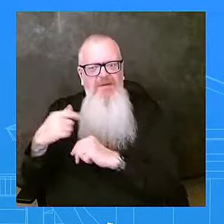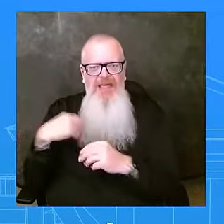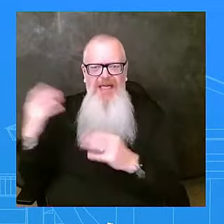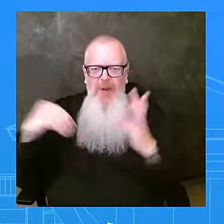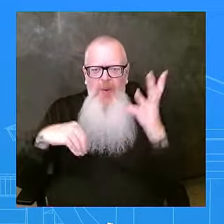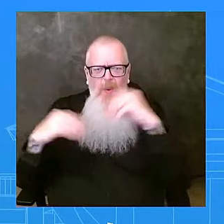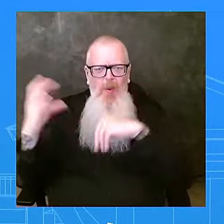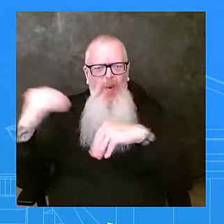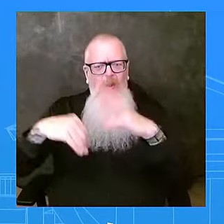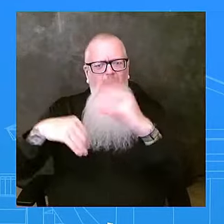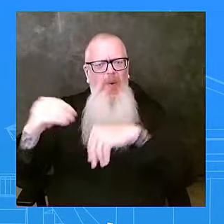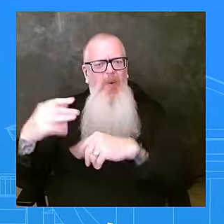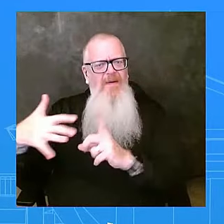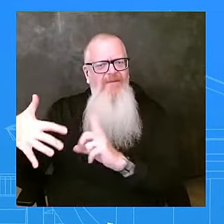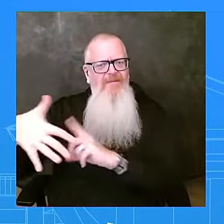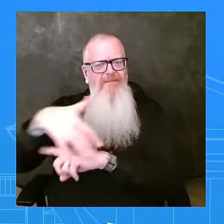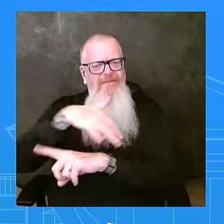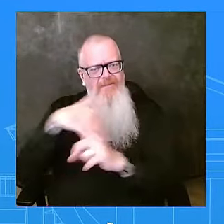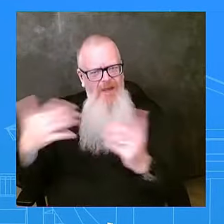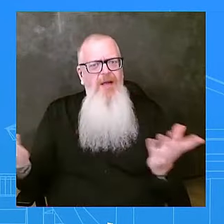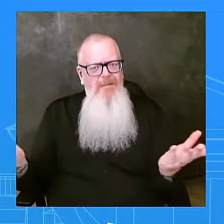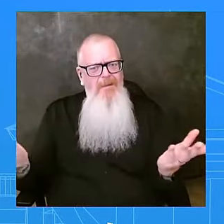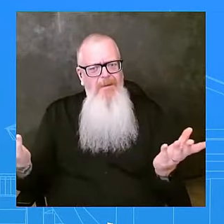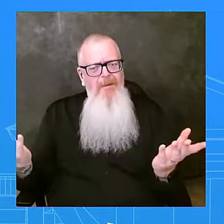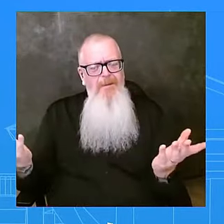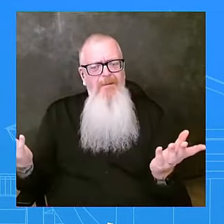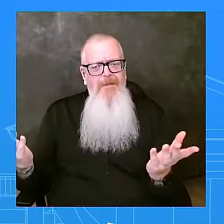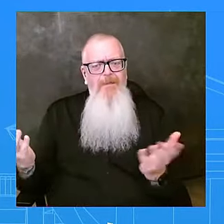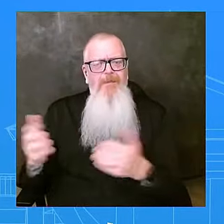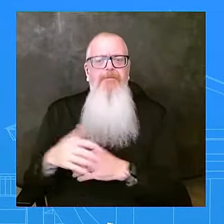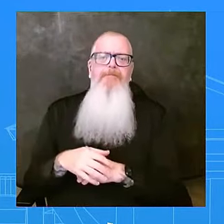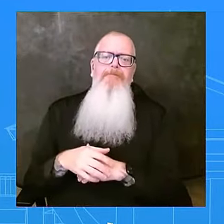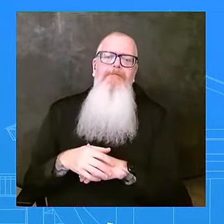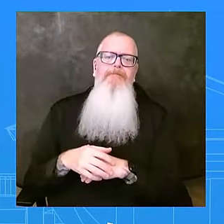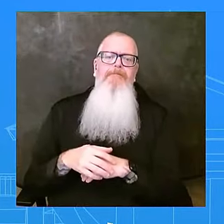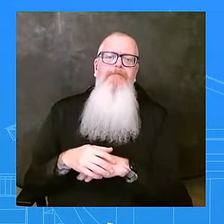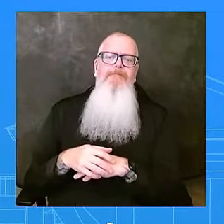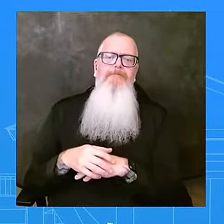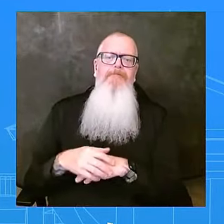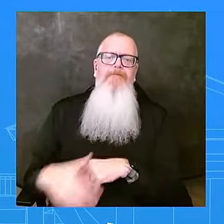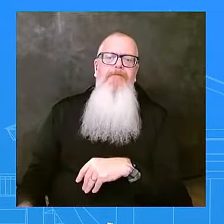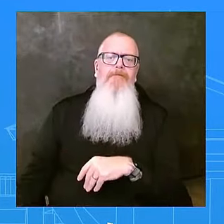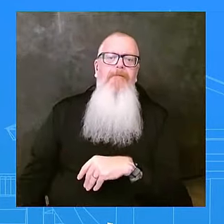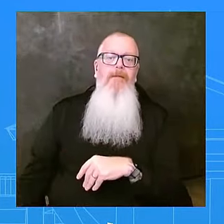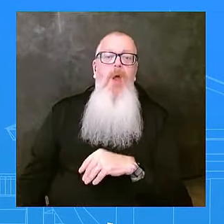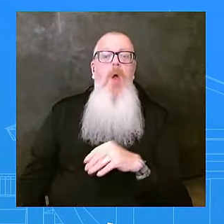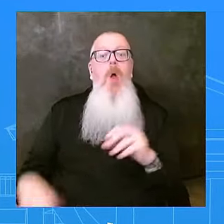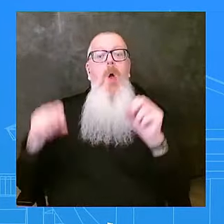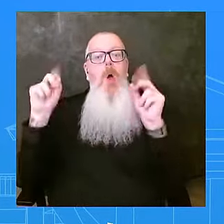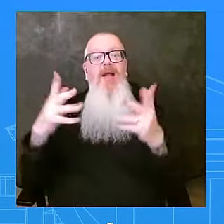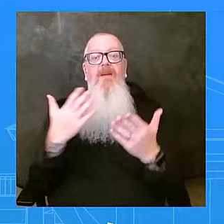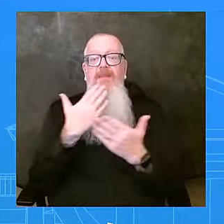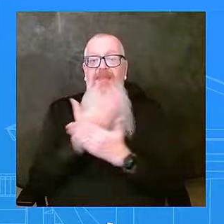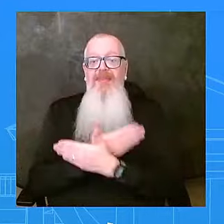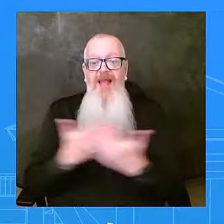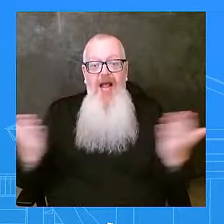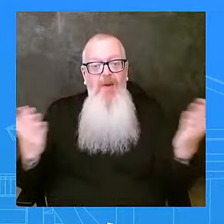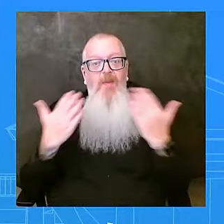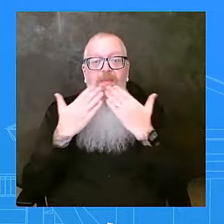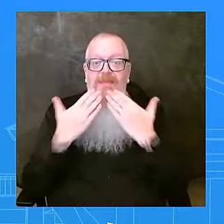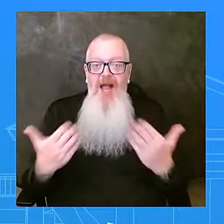at this particular question that you're asking me about manufacturing jobs. All right, everybody. Thank you so much. Thank you so much.